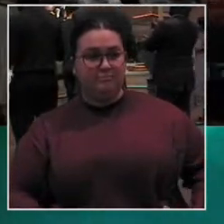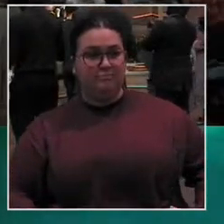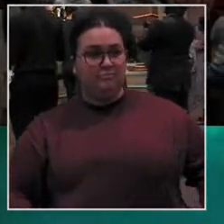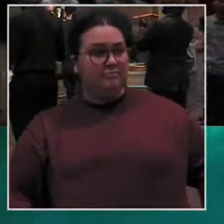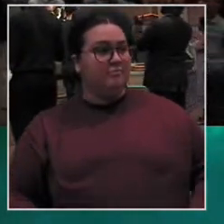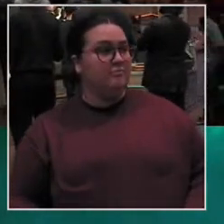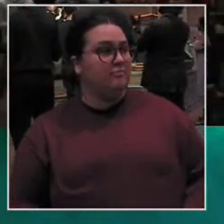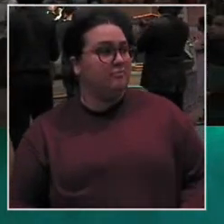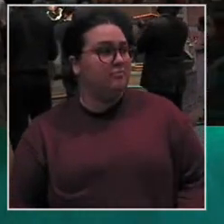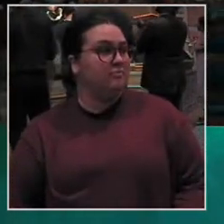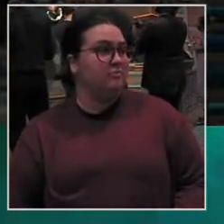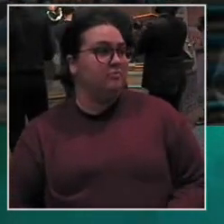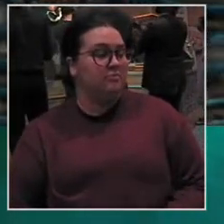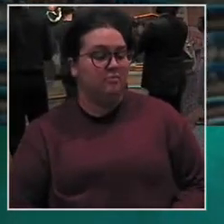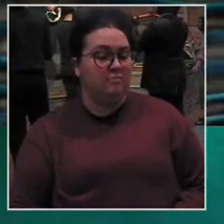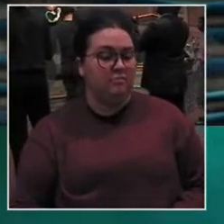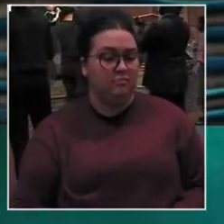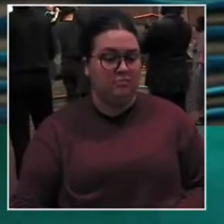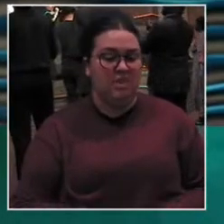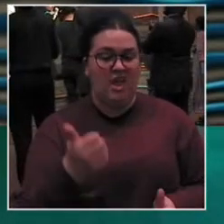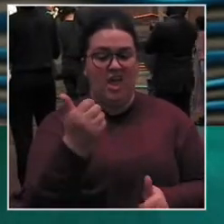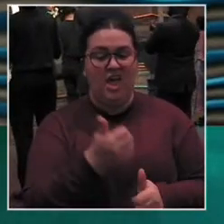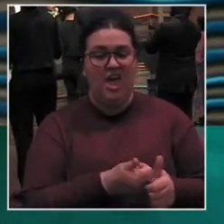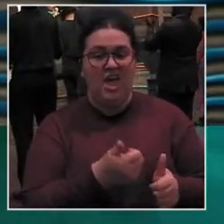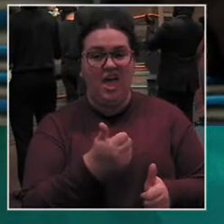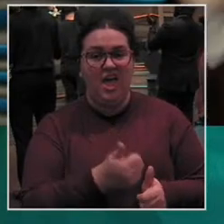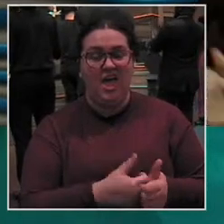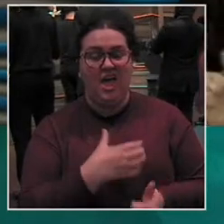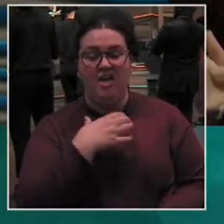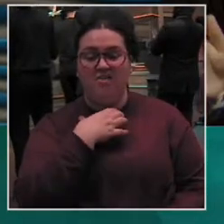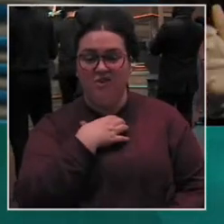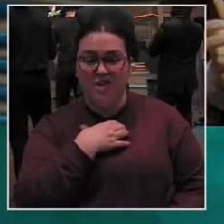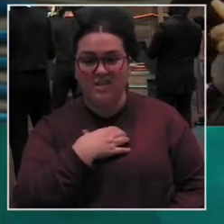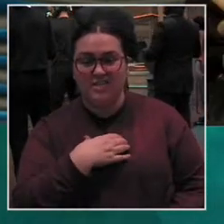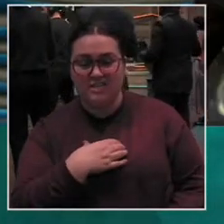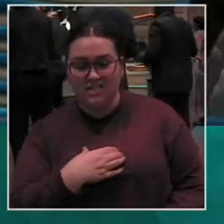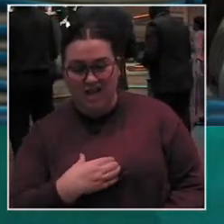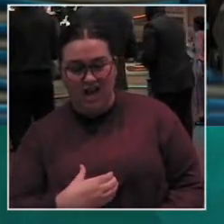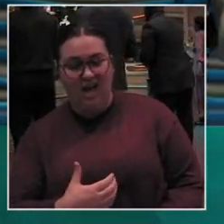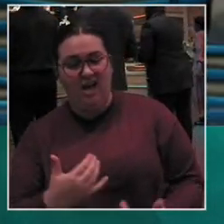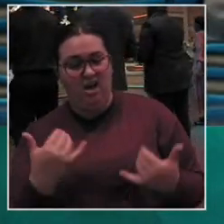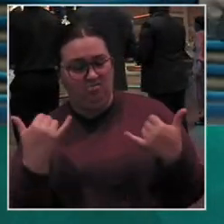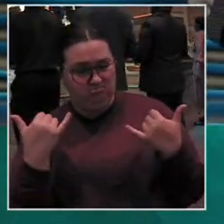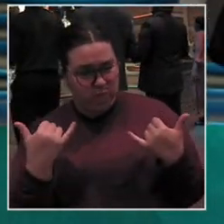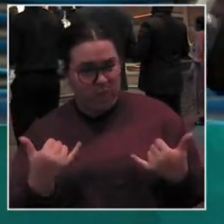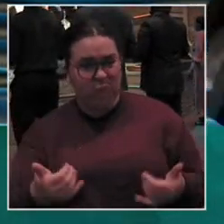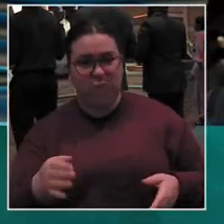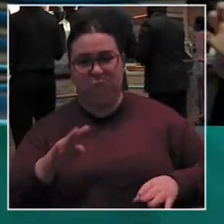Every desire.